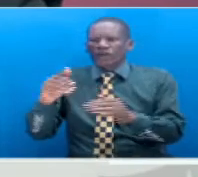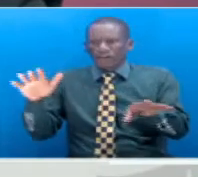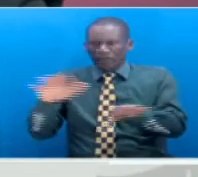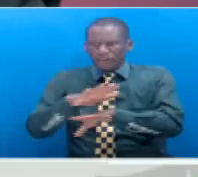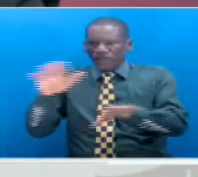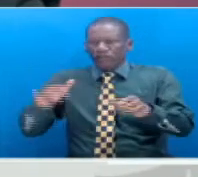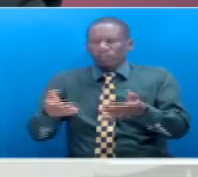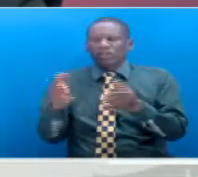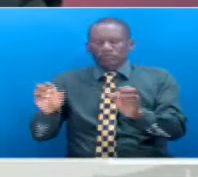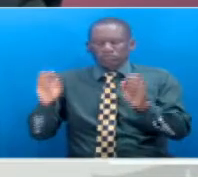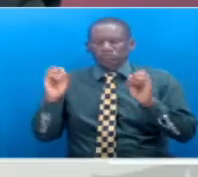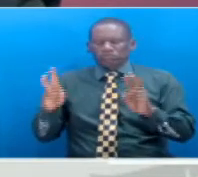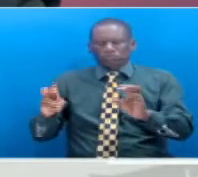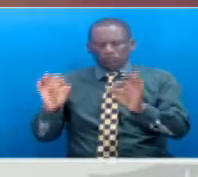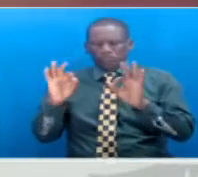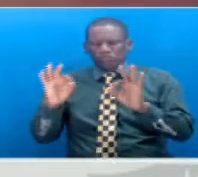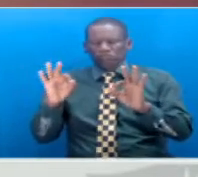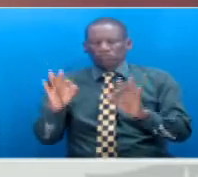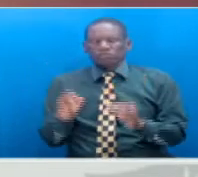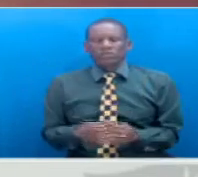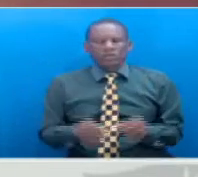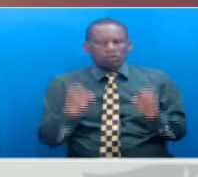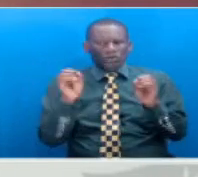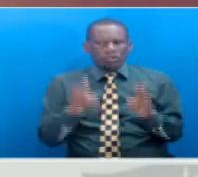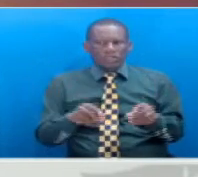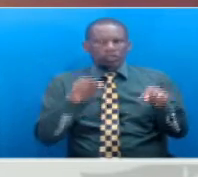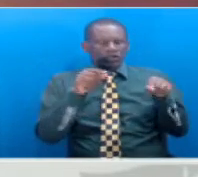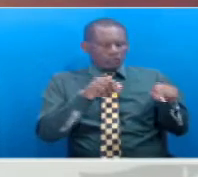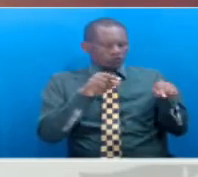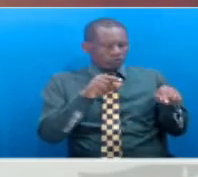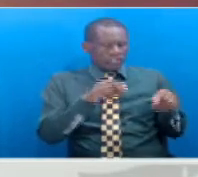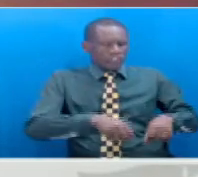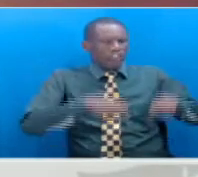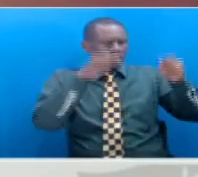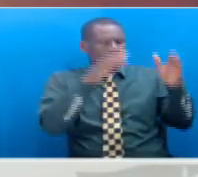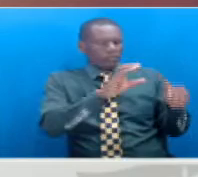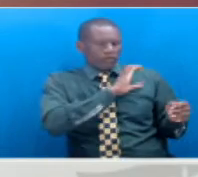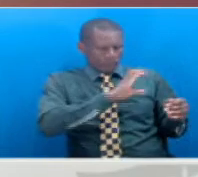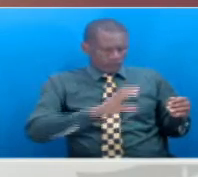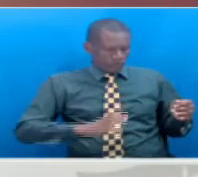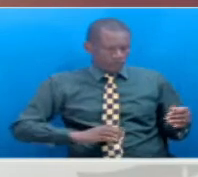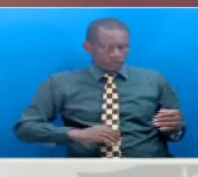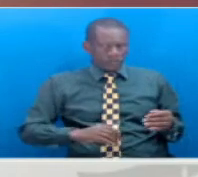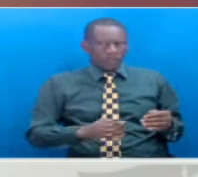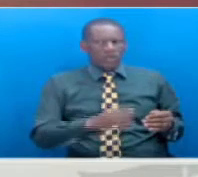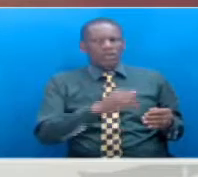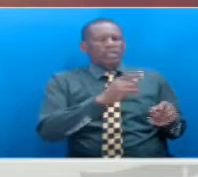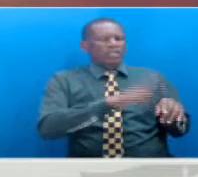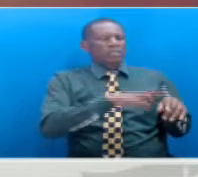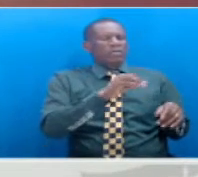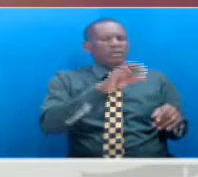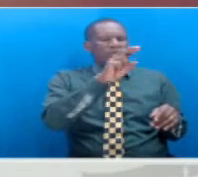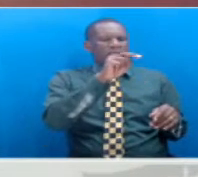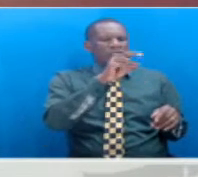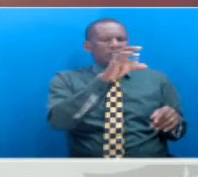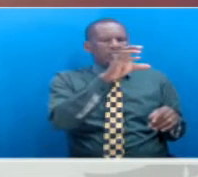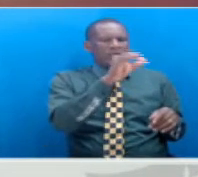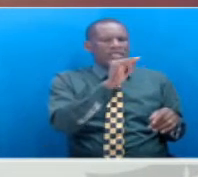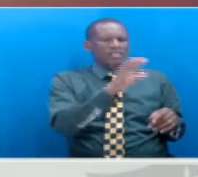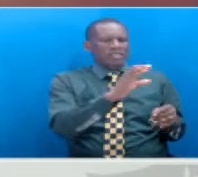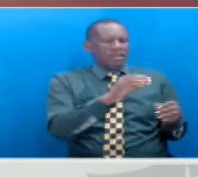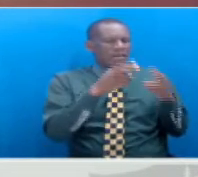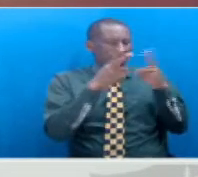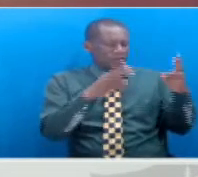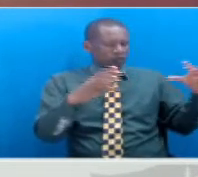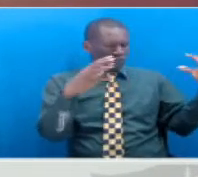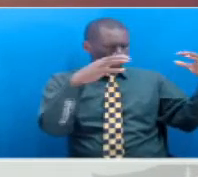everything is now okay. Okay. All right. Today, the chairperson of the commission, attending the NCIC Peace Forum, said